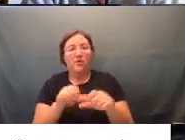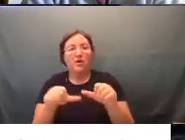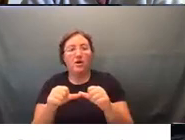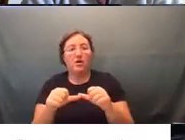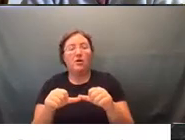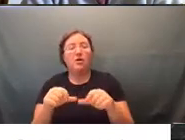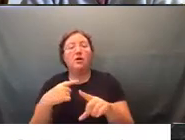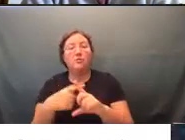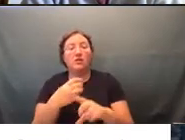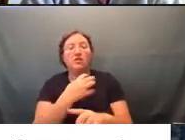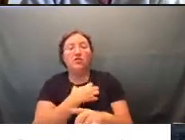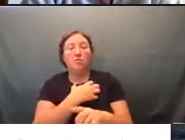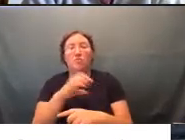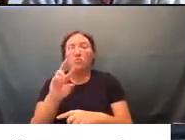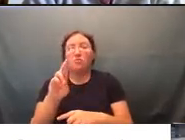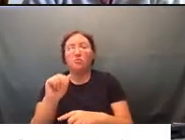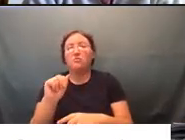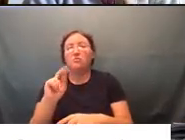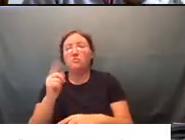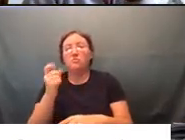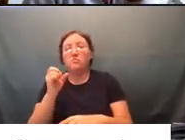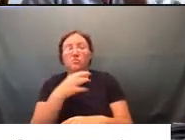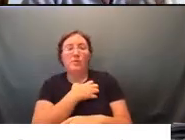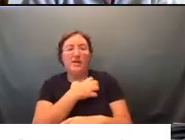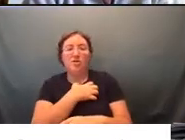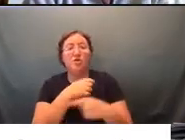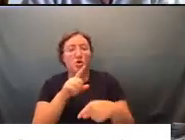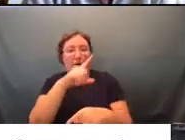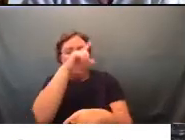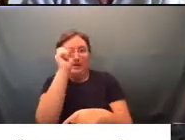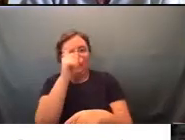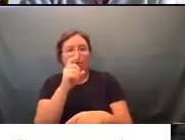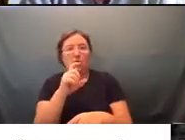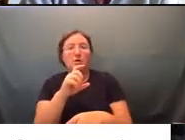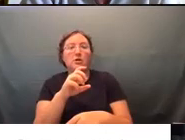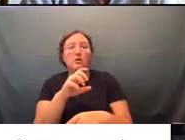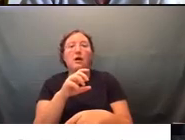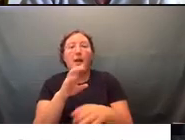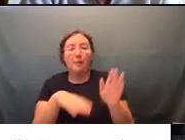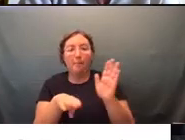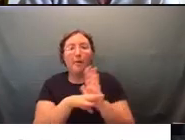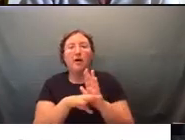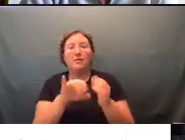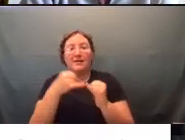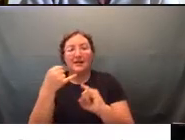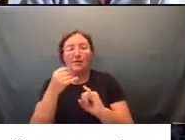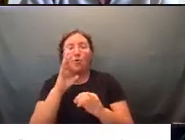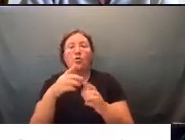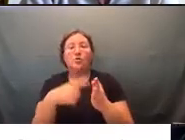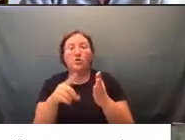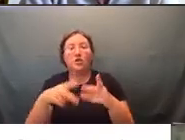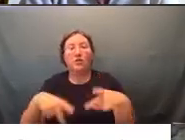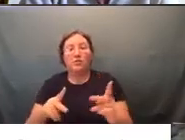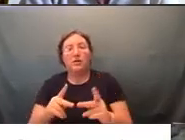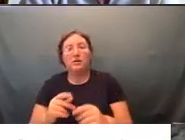a ranger, from what I've heard all the time in the summer, at the base of those cables, checking permits. And I was 2 for